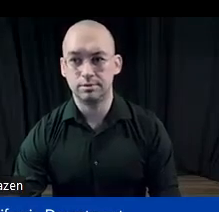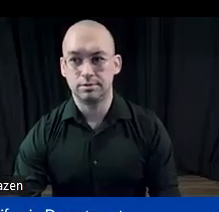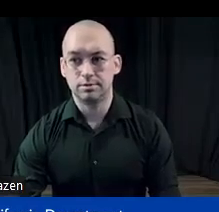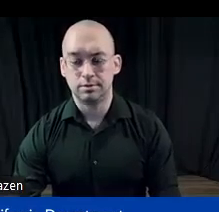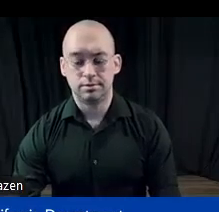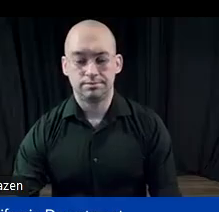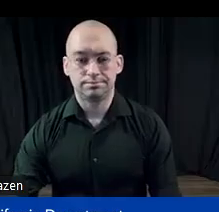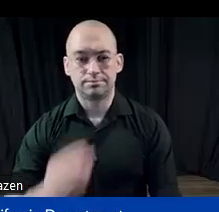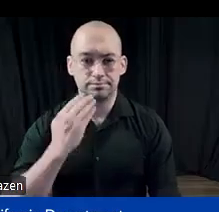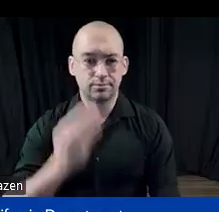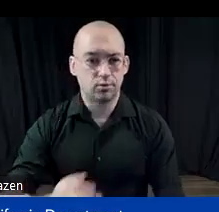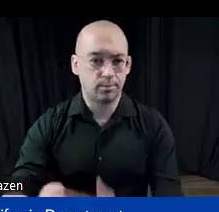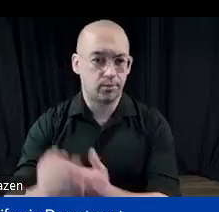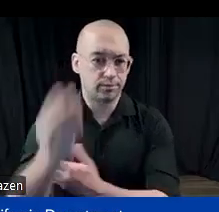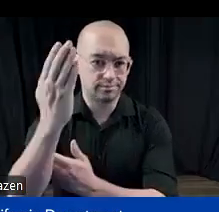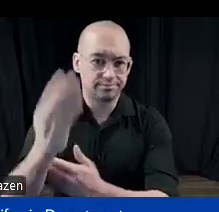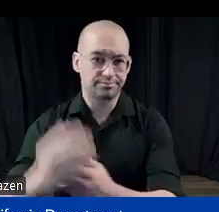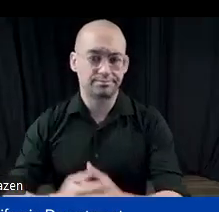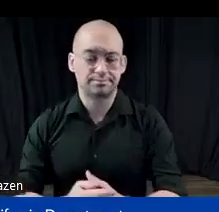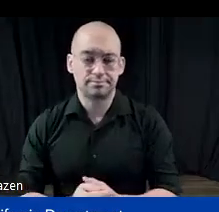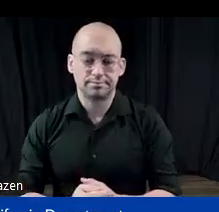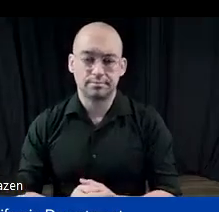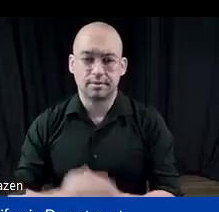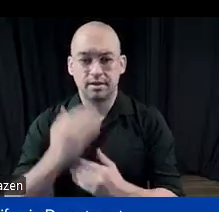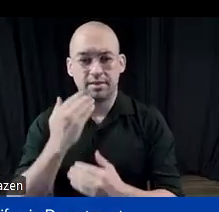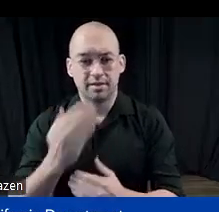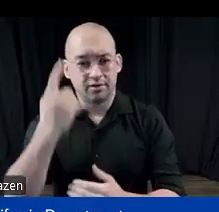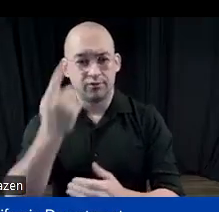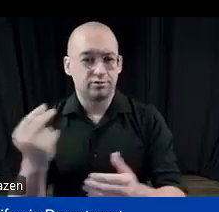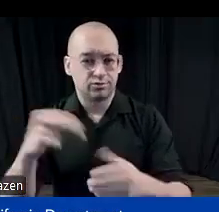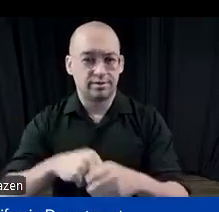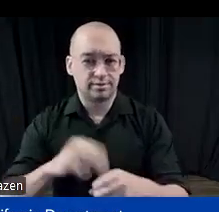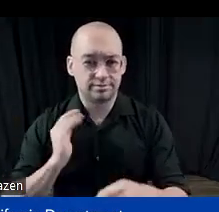Good morning. Thank you for joining us.